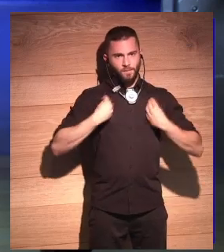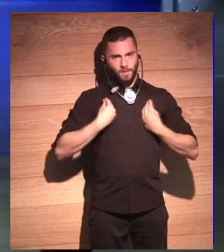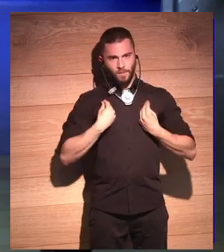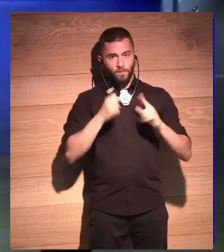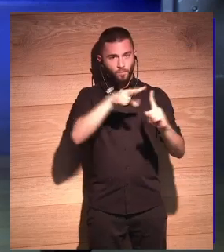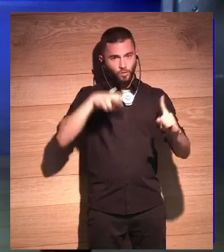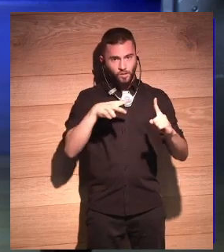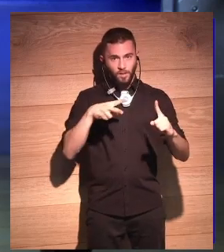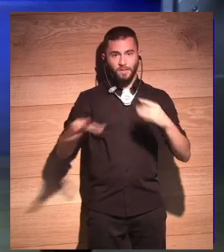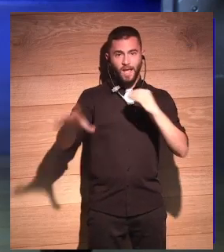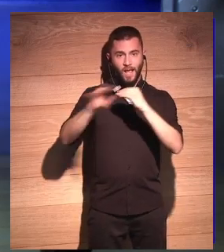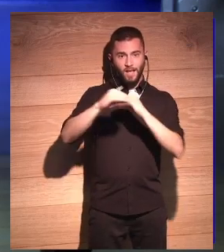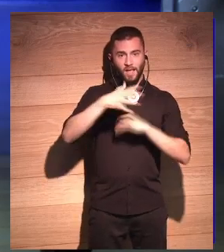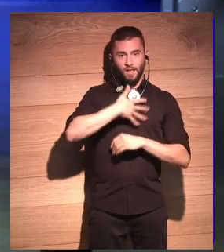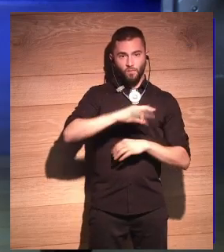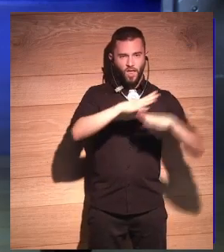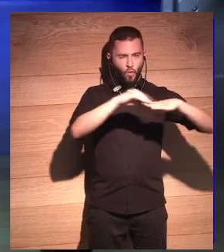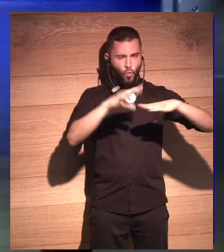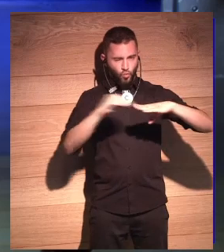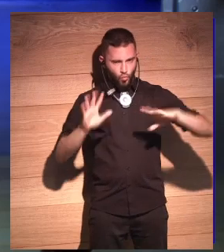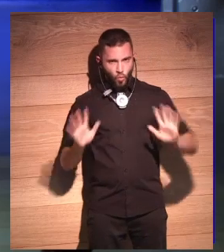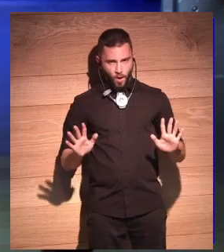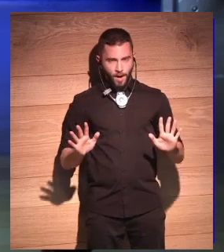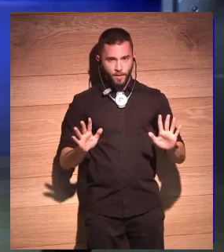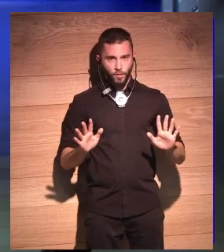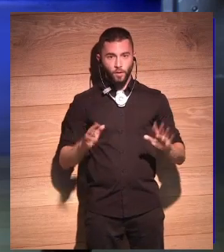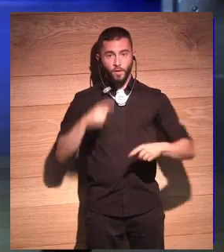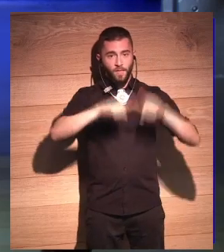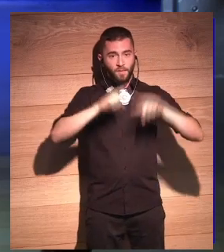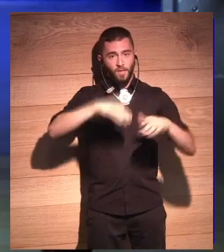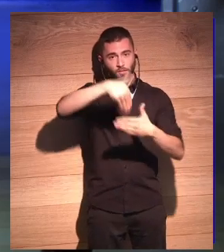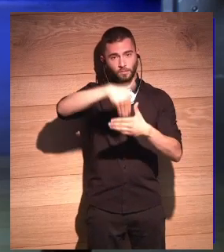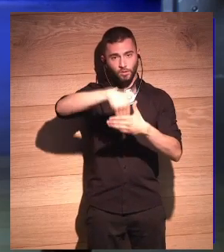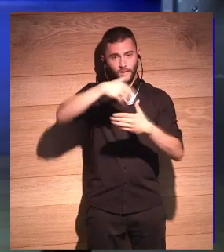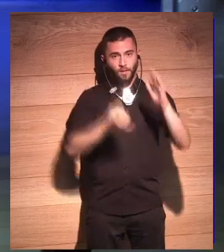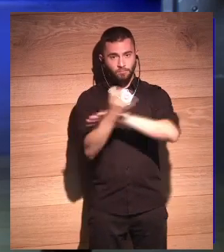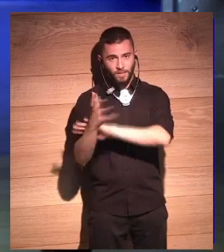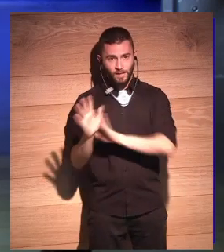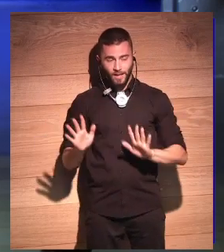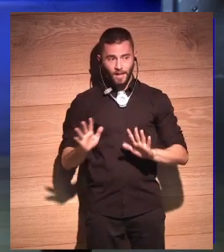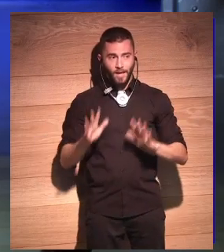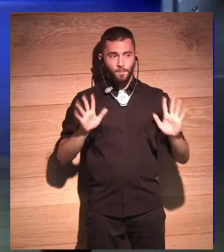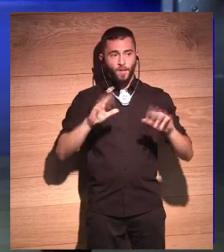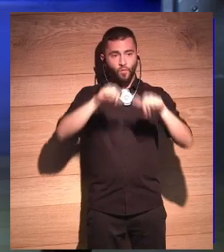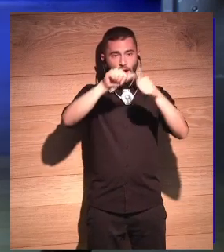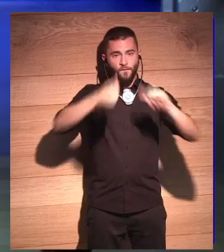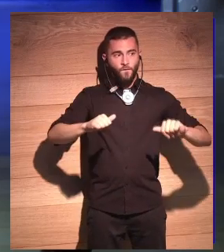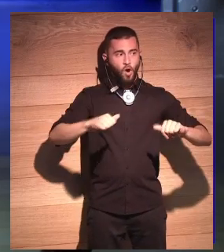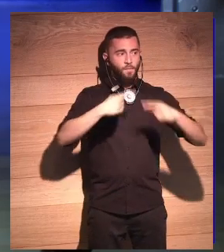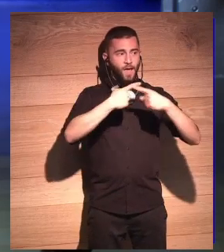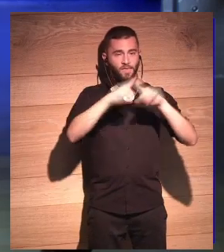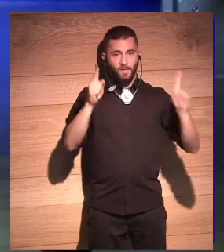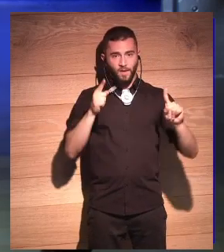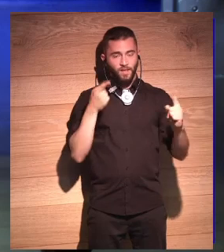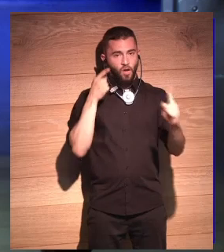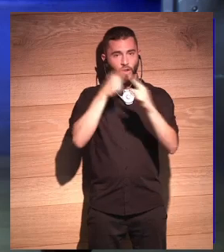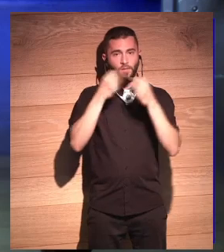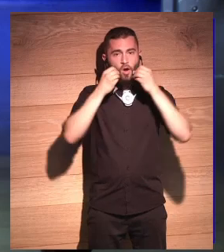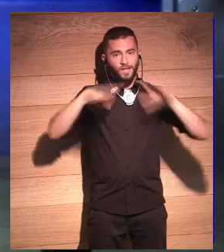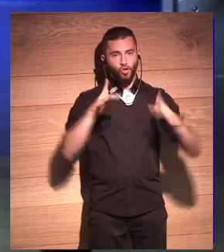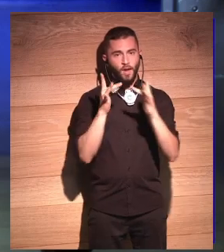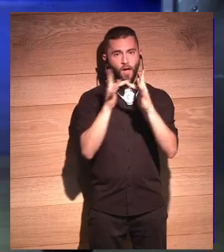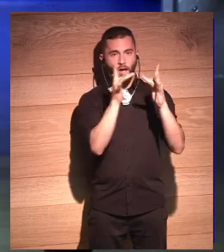story. Again, this is, of course, all dependent on the content that's been created, but it gives you a different way of interacting with a story. You're no longer just